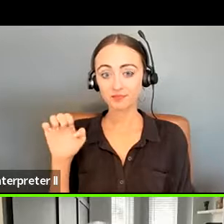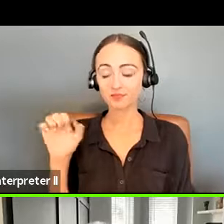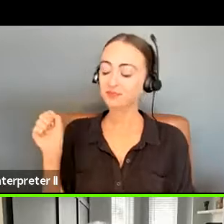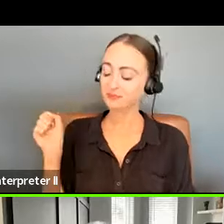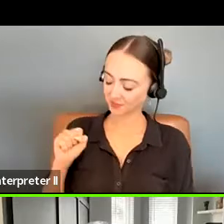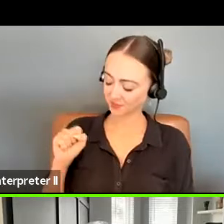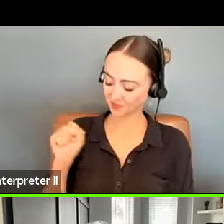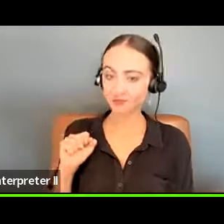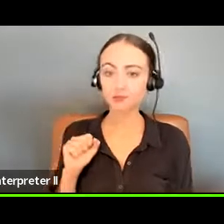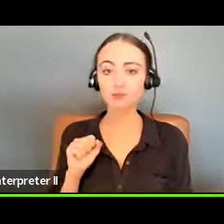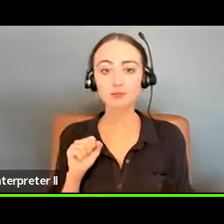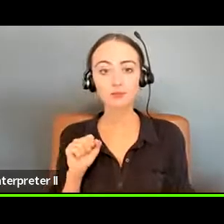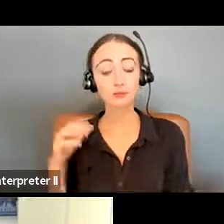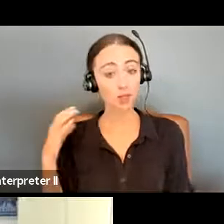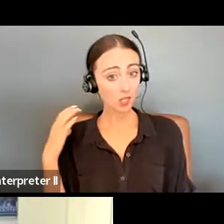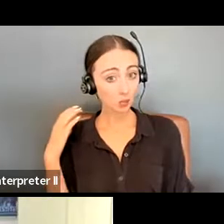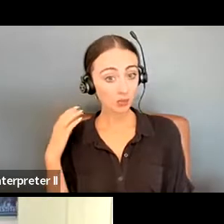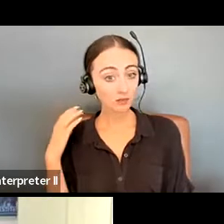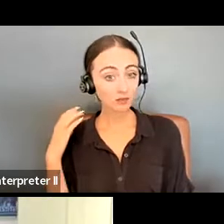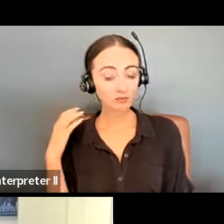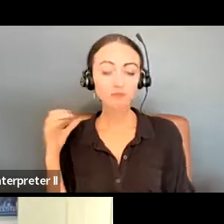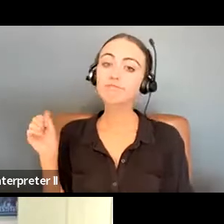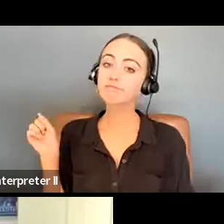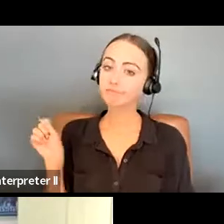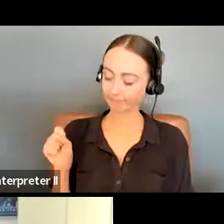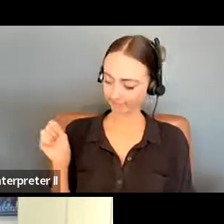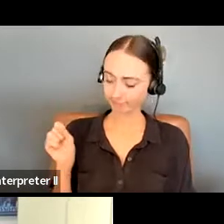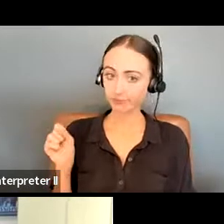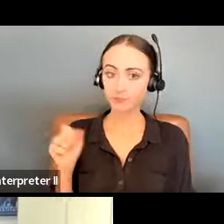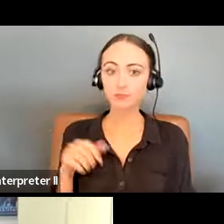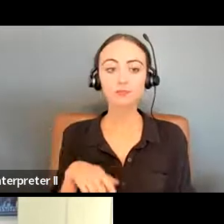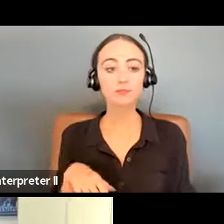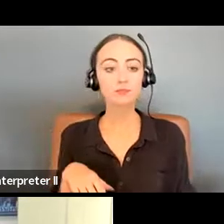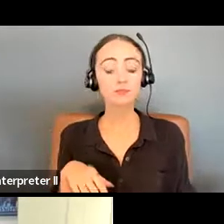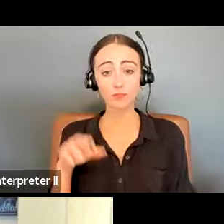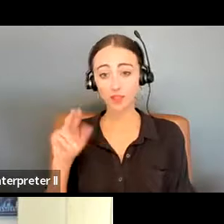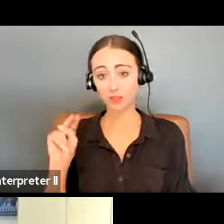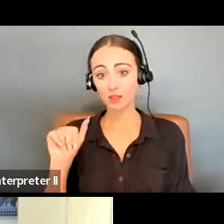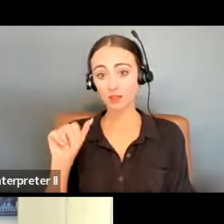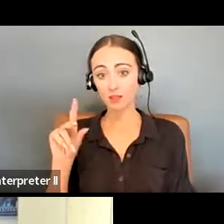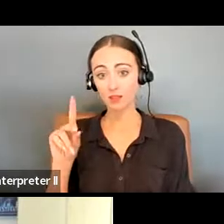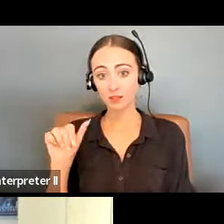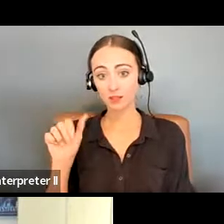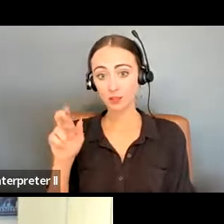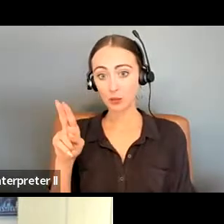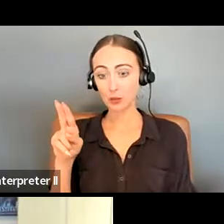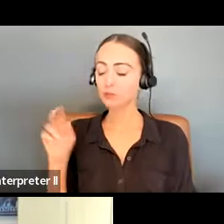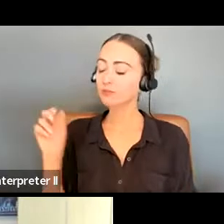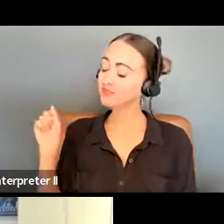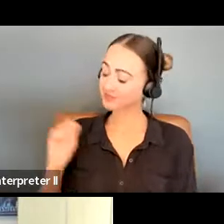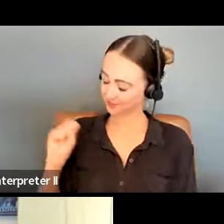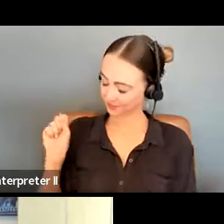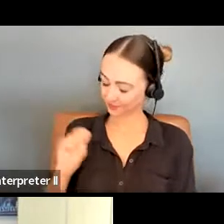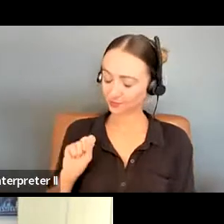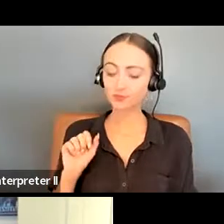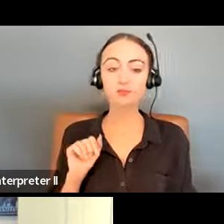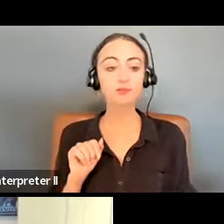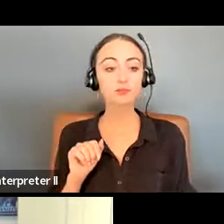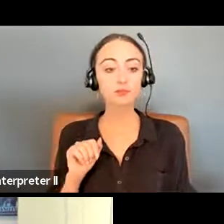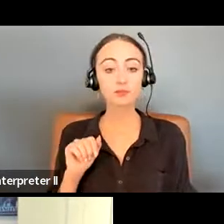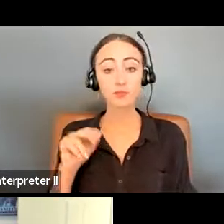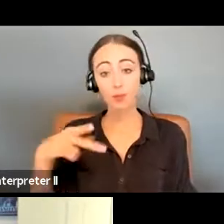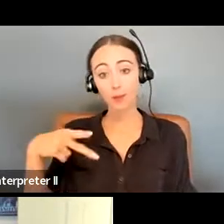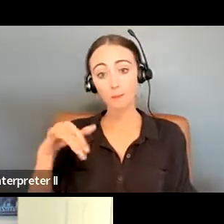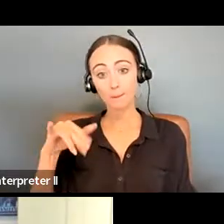Councilmember McDuffie votes yes. Chairman Mendelson. Yes. Chairman Mendelson votes yes. Councilmember Nadeau. Yes. Councilmember Nadeau votes yes. Councilmember